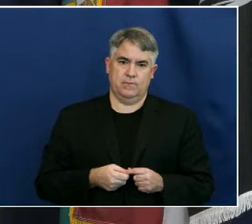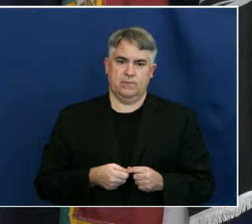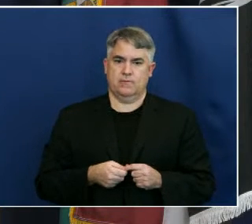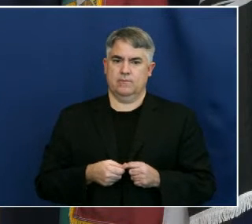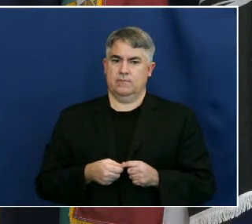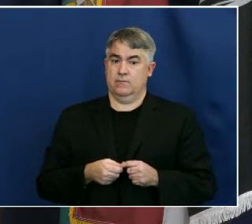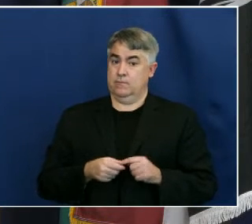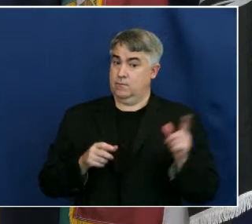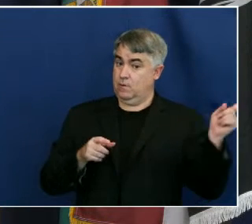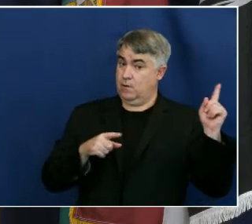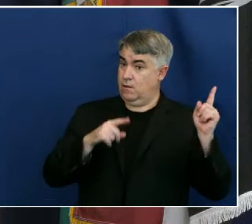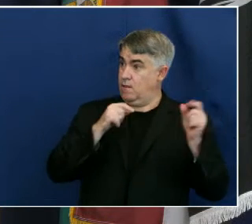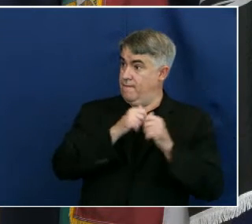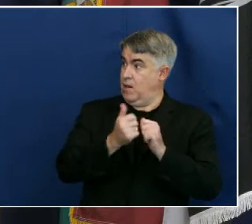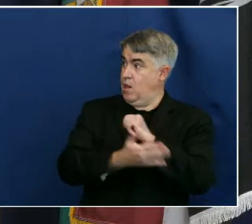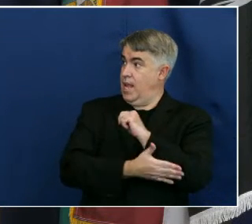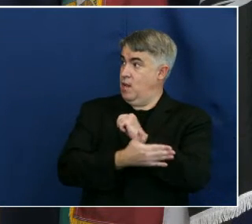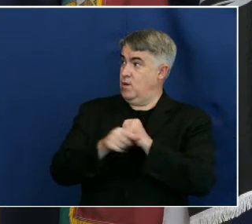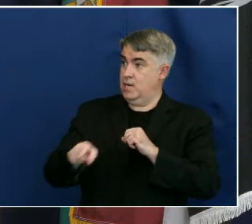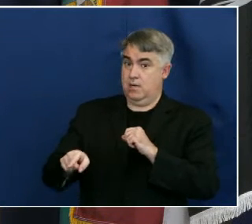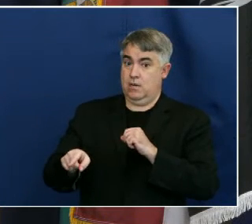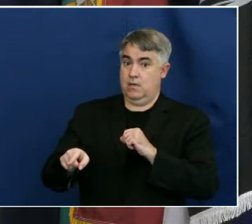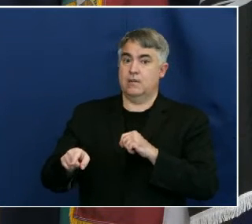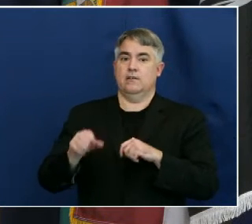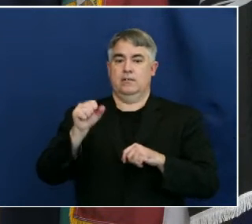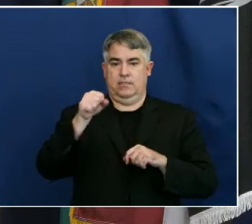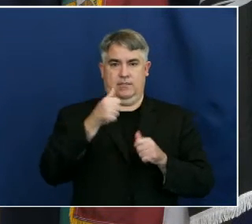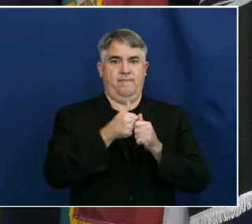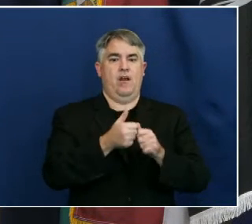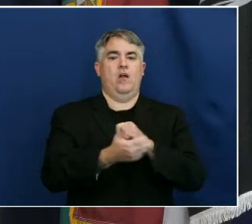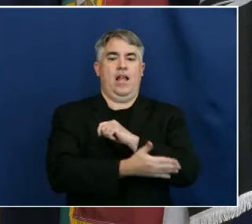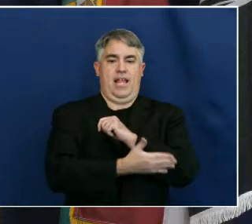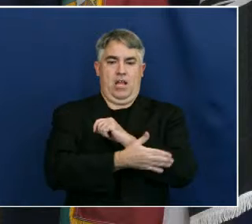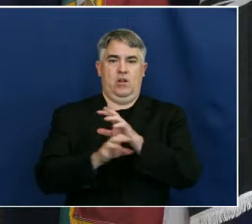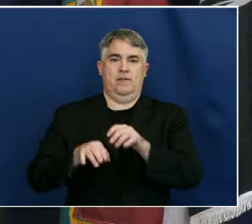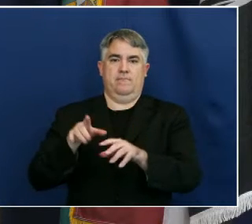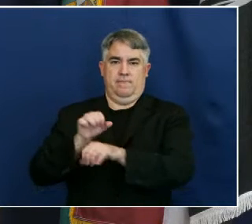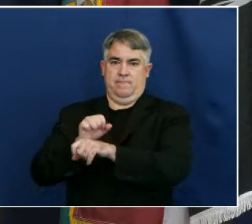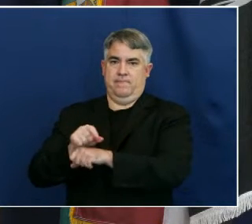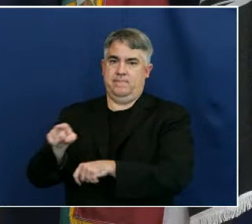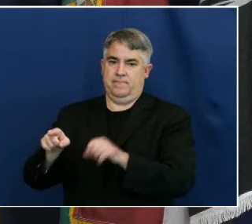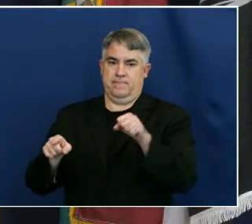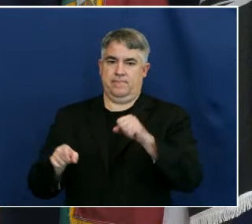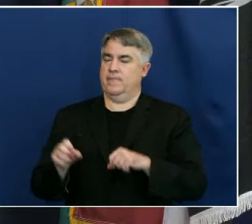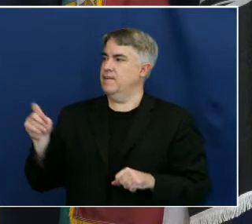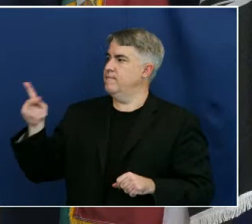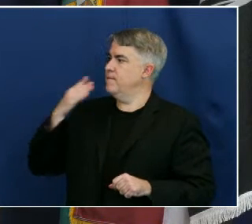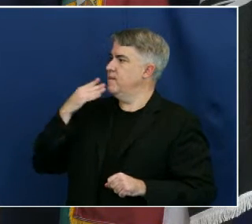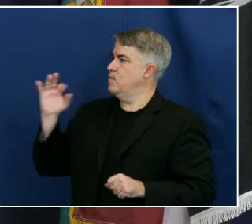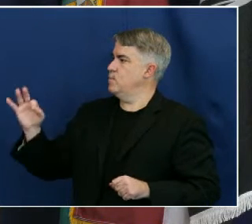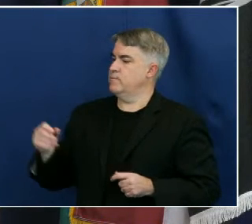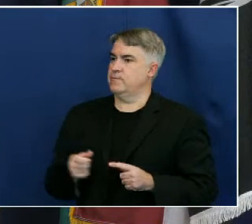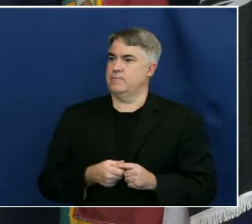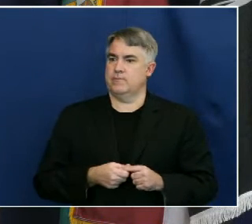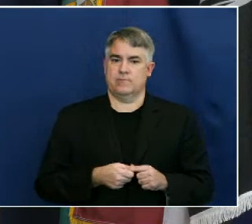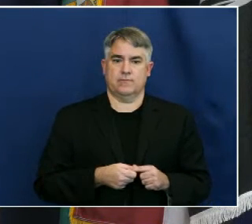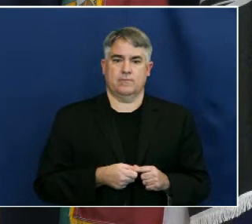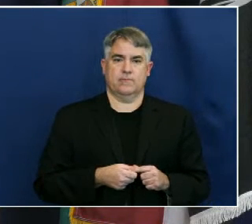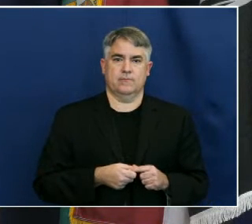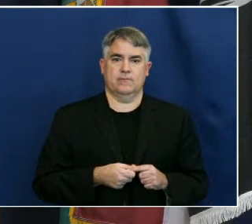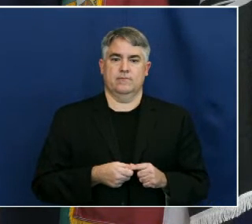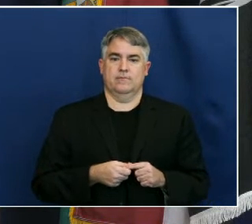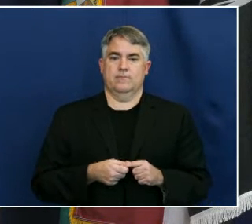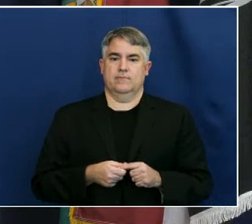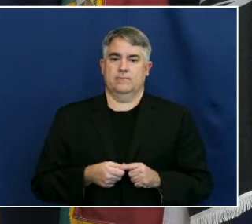guidelines. Okay. Yeah, yeah, and they follow along with this. That's right. Okay, thank you. Yep, thank you.